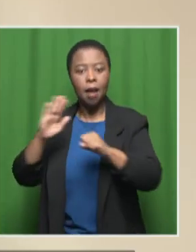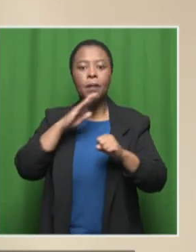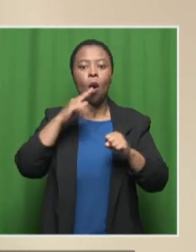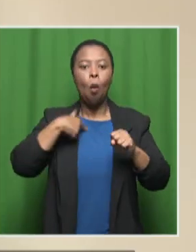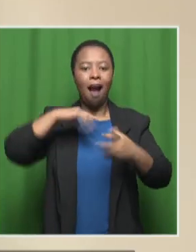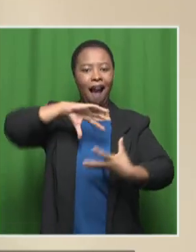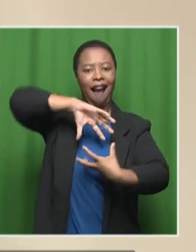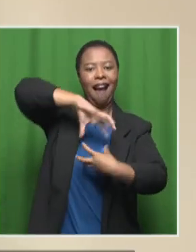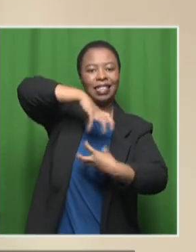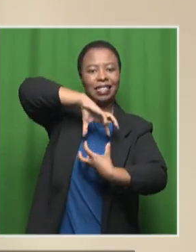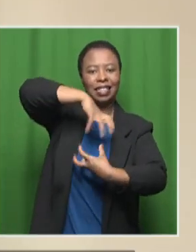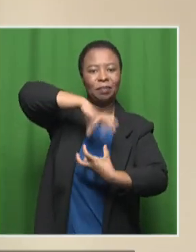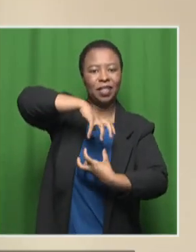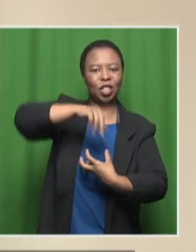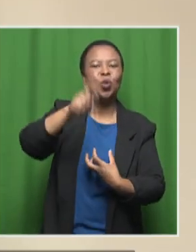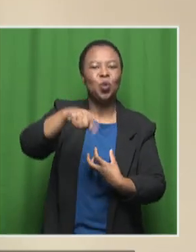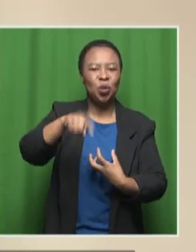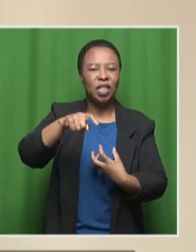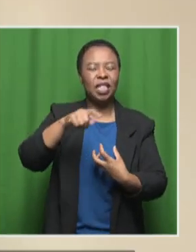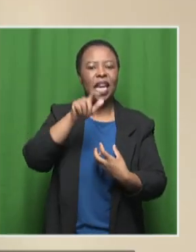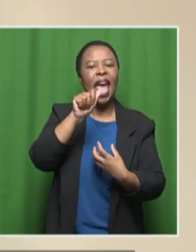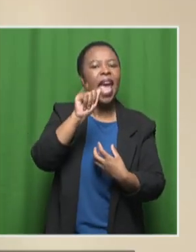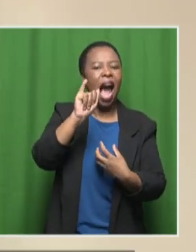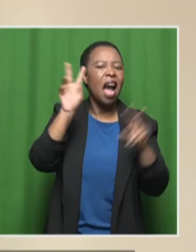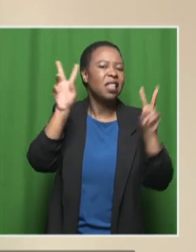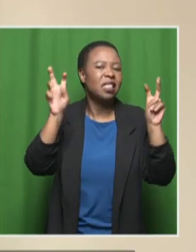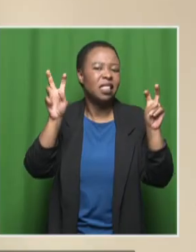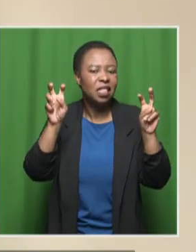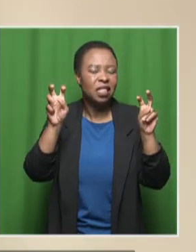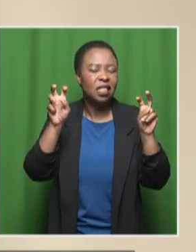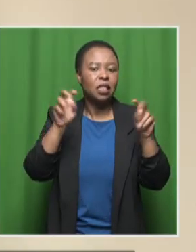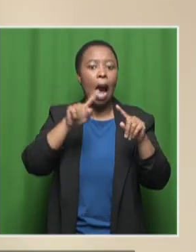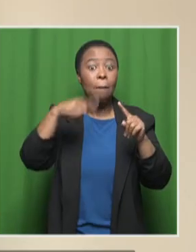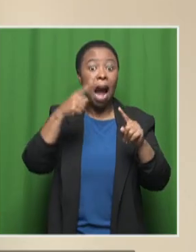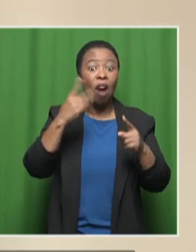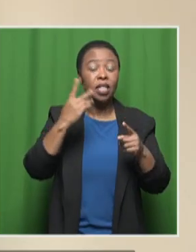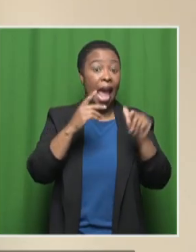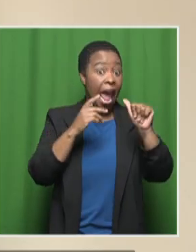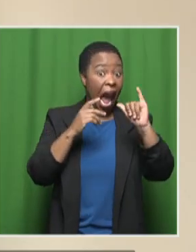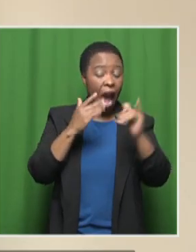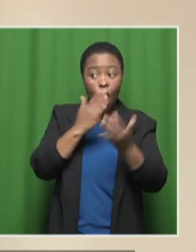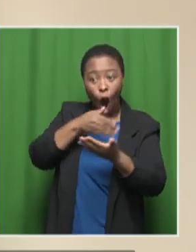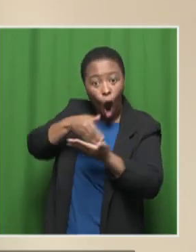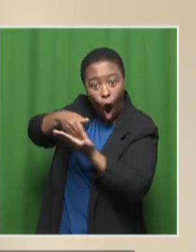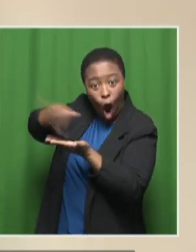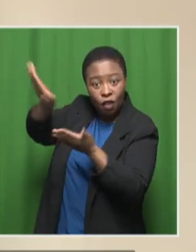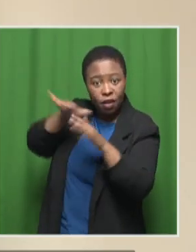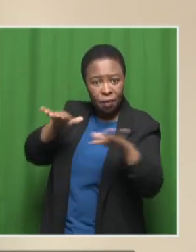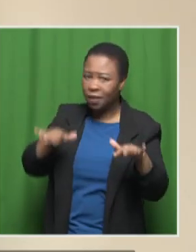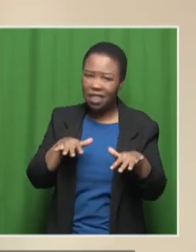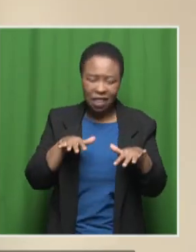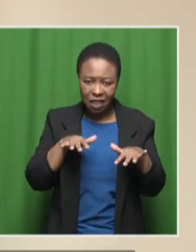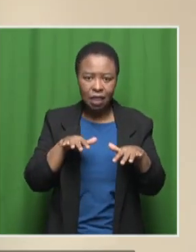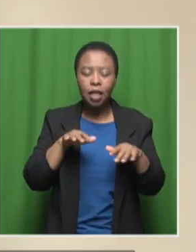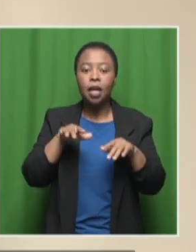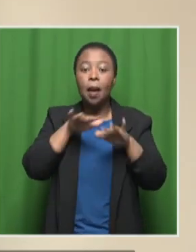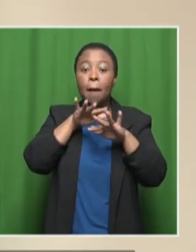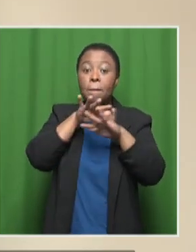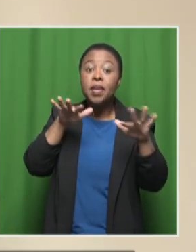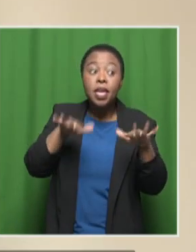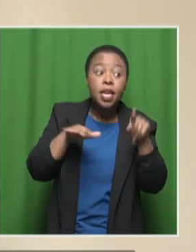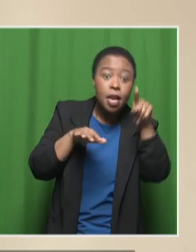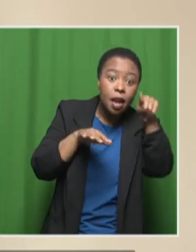what we do. I mean, we talk about AI, and I'm sure you've heard this, it's not about being replaced by AI, but it's about being replaced by somebody that knows